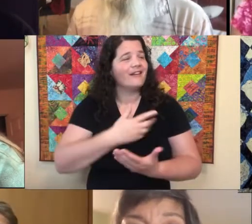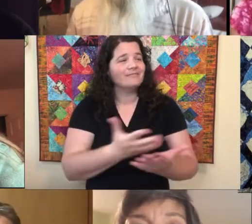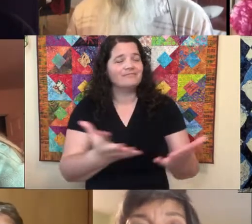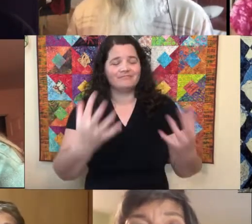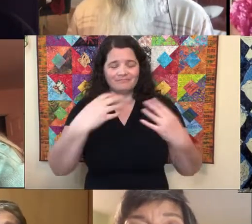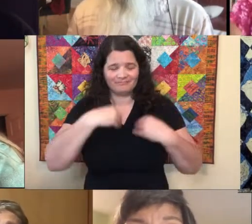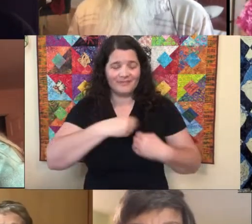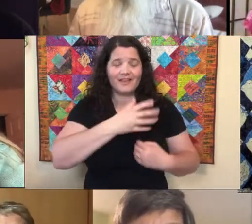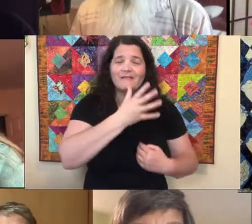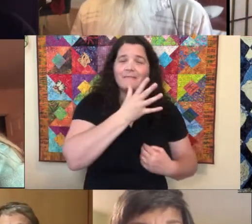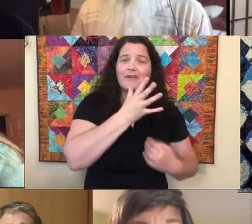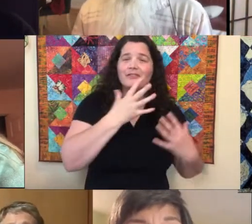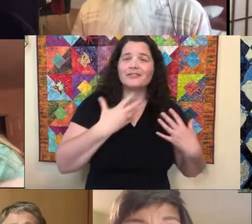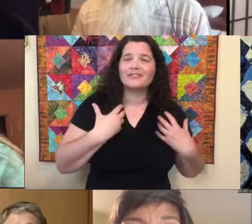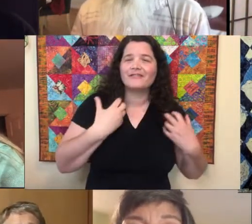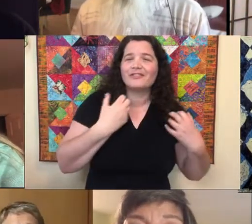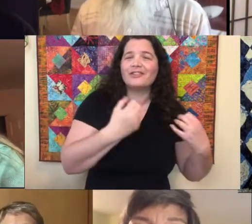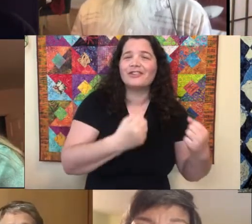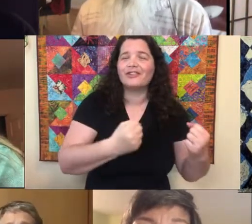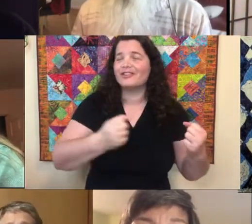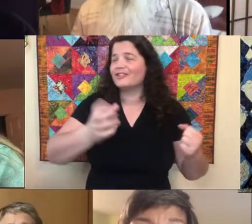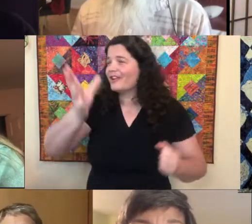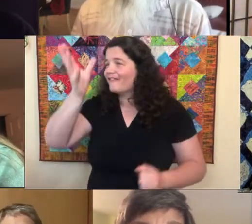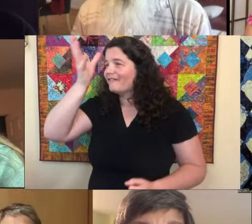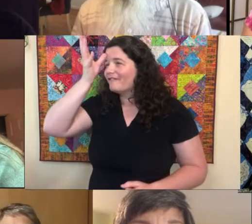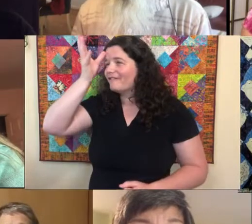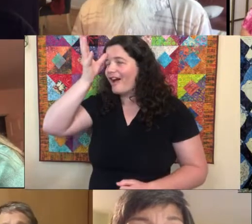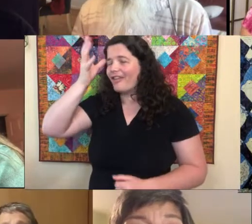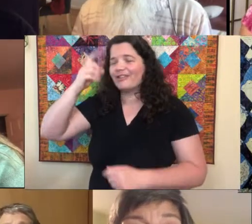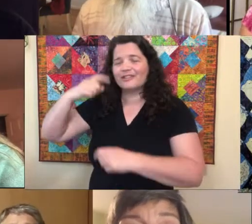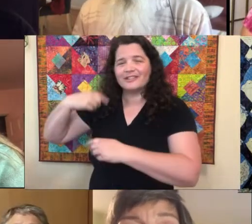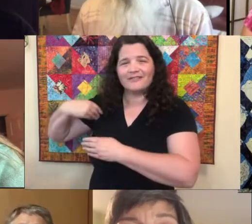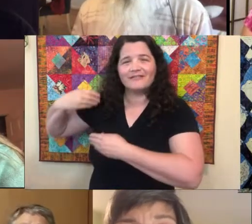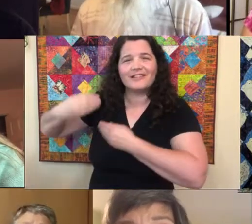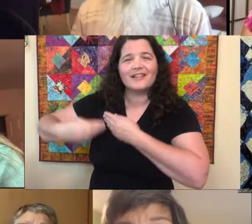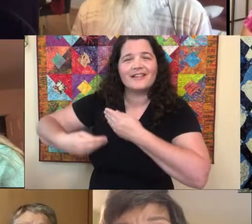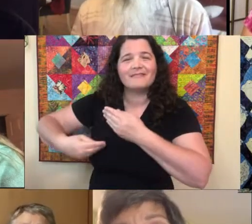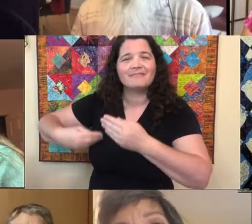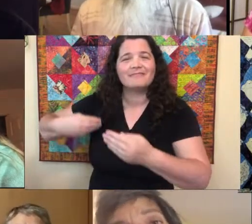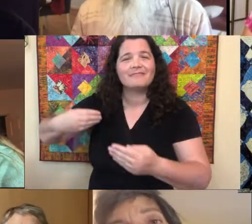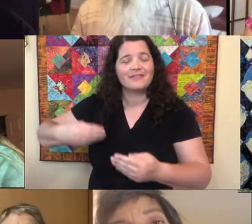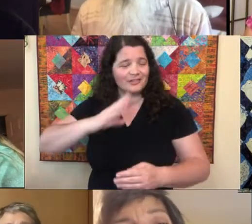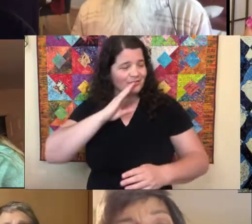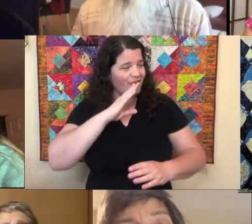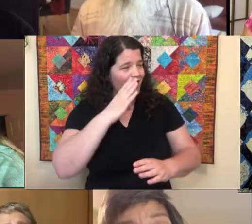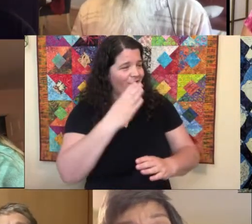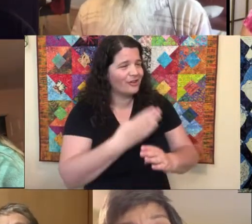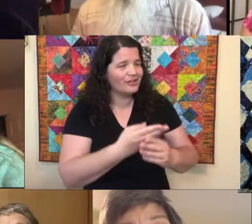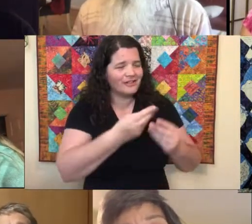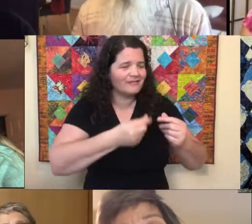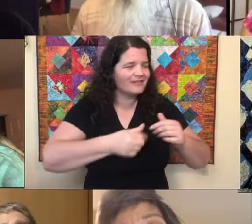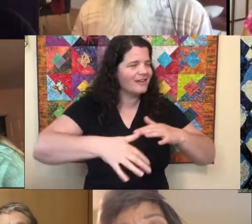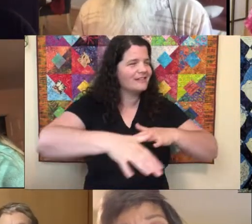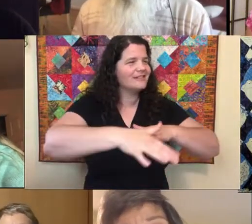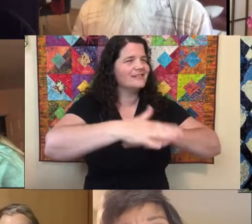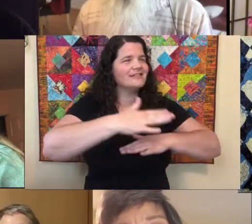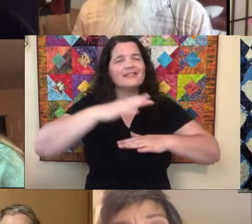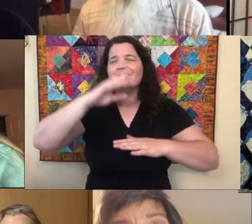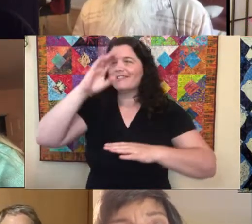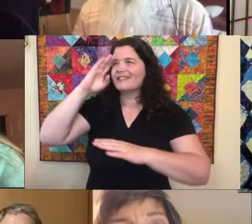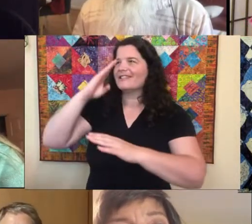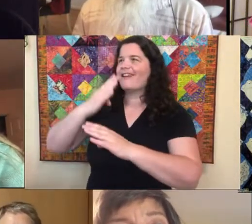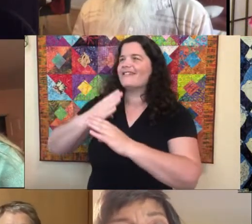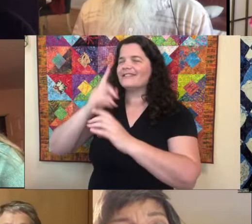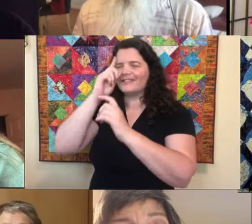We are mothers of courage and fathers of time. We are daughters of dust and sons of